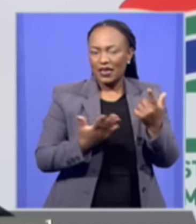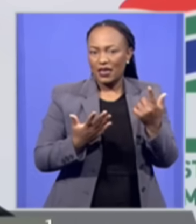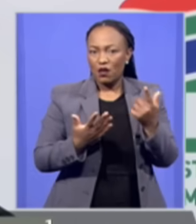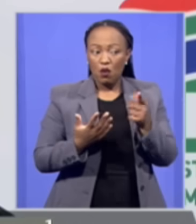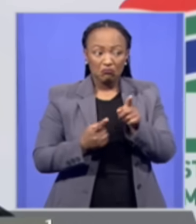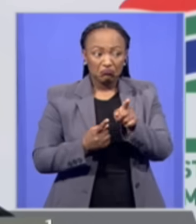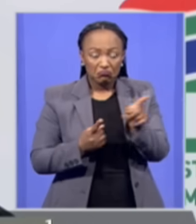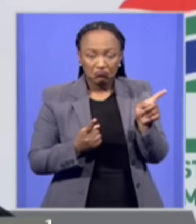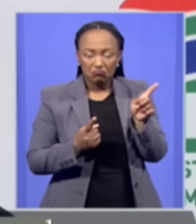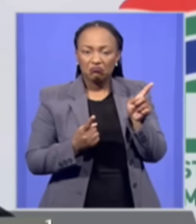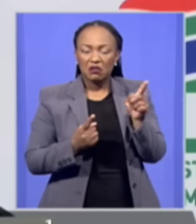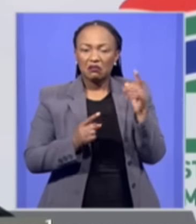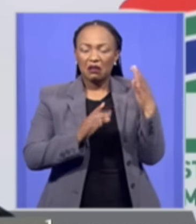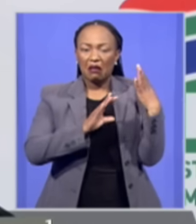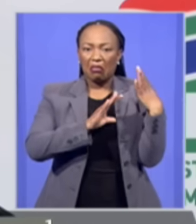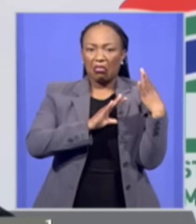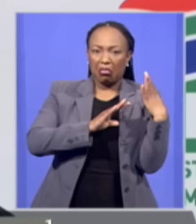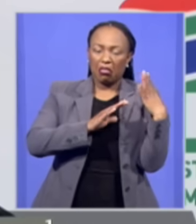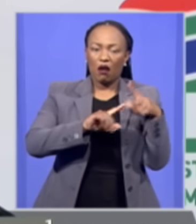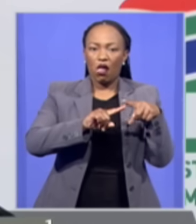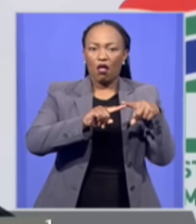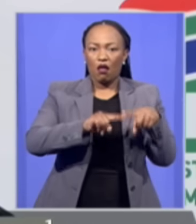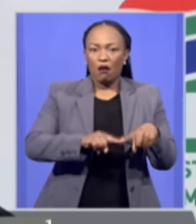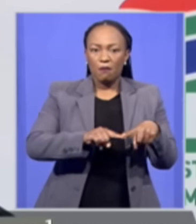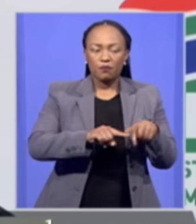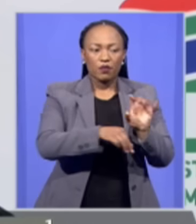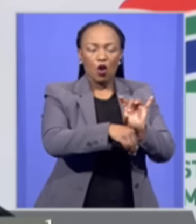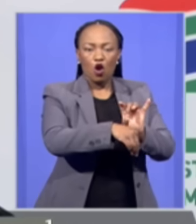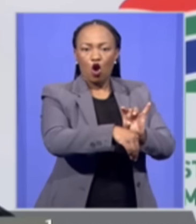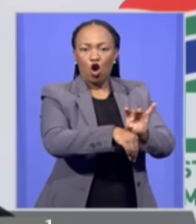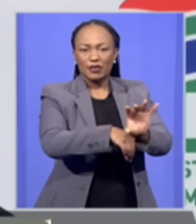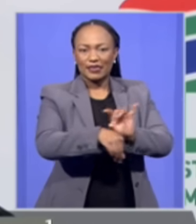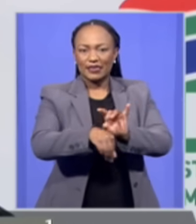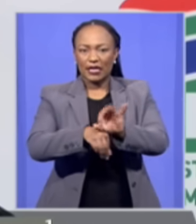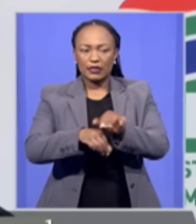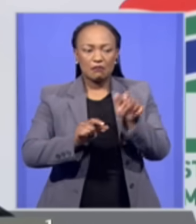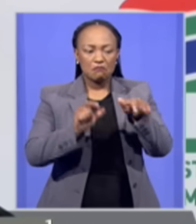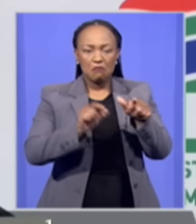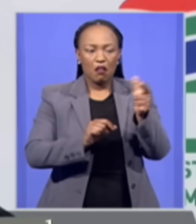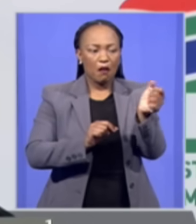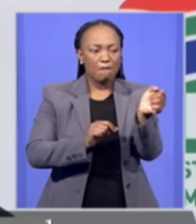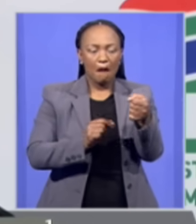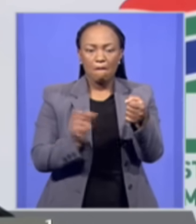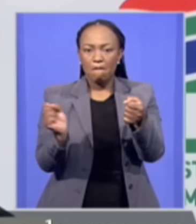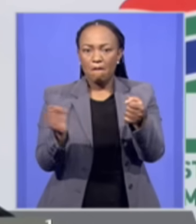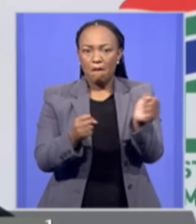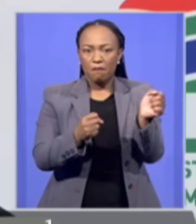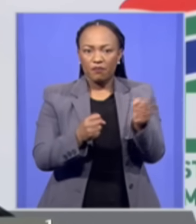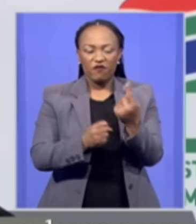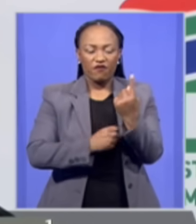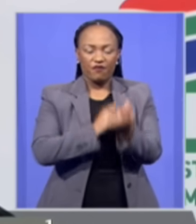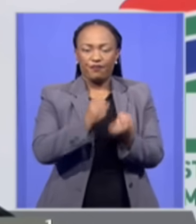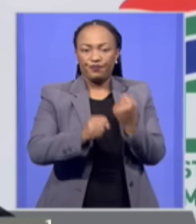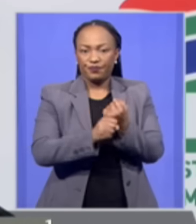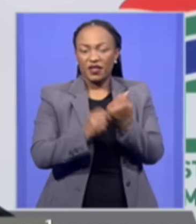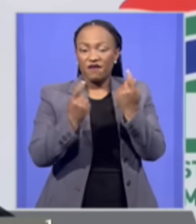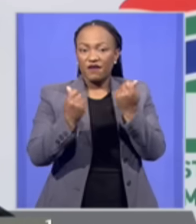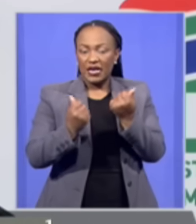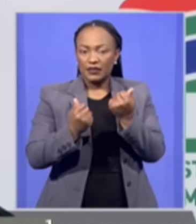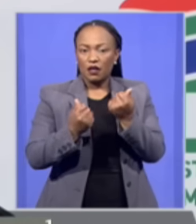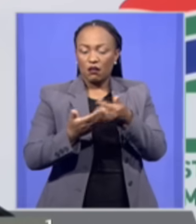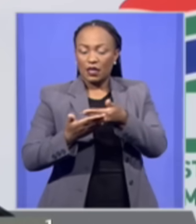reliance on consultants when it comes to the compilation of the annual financial